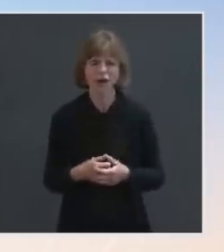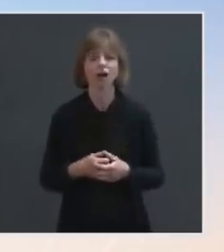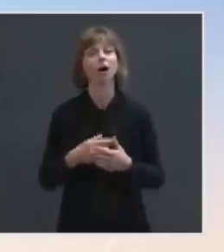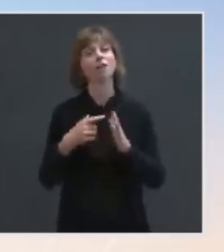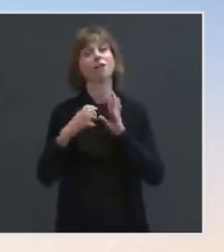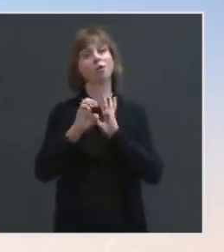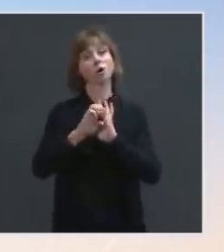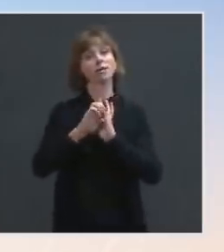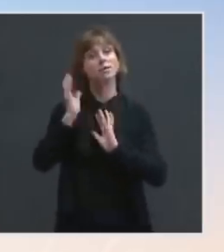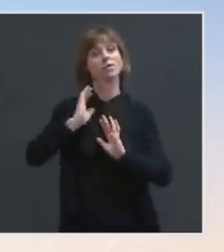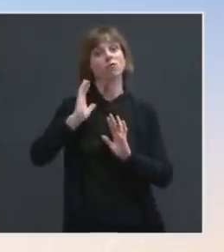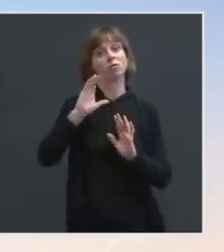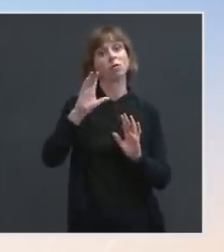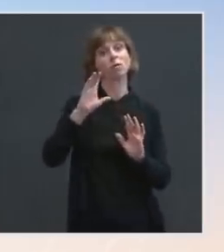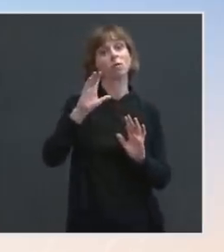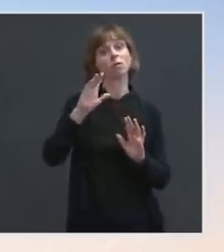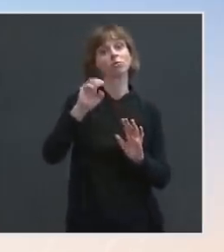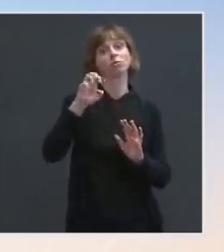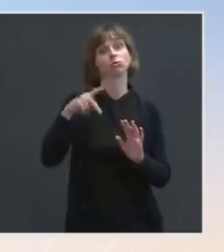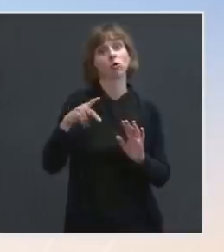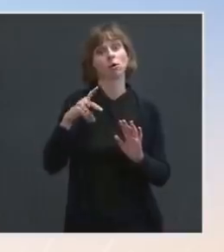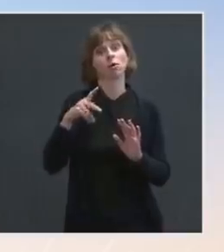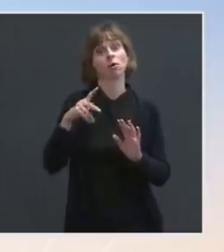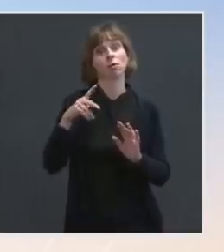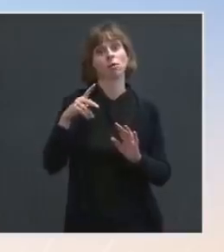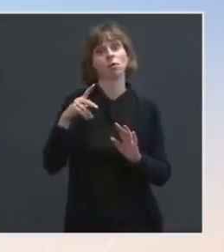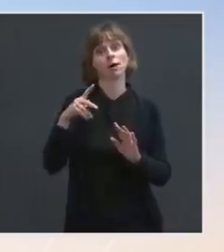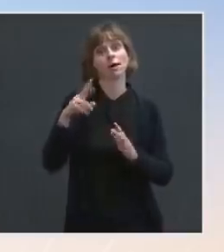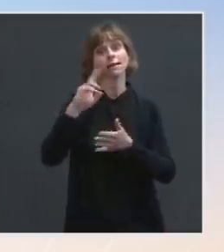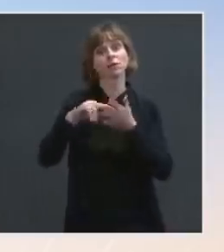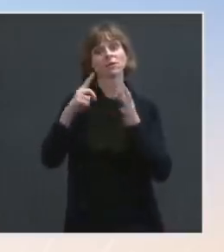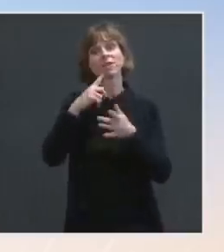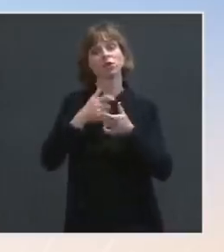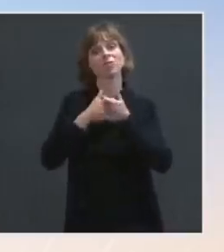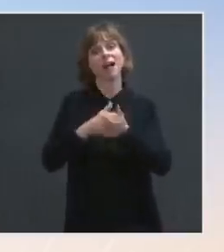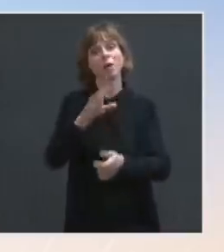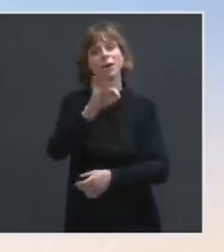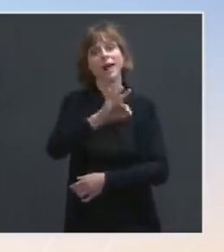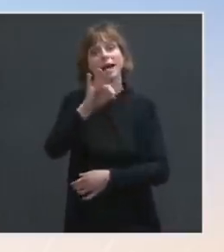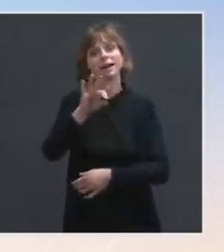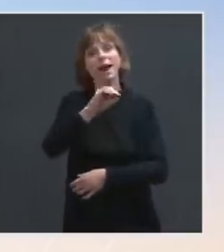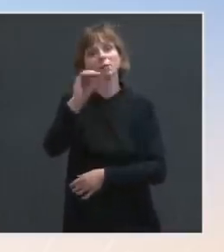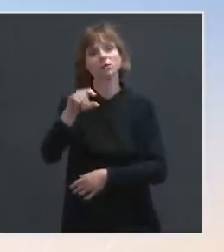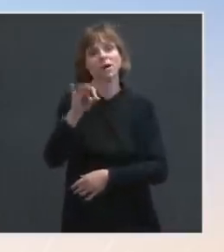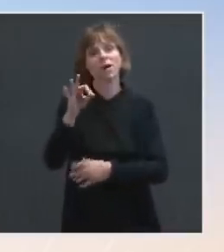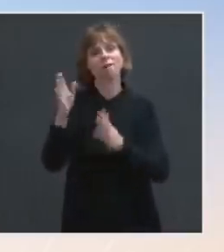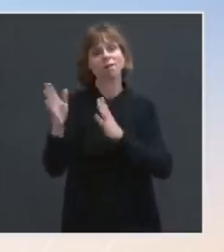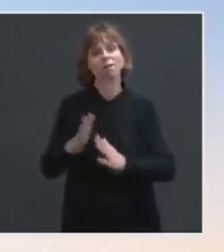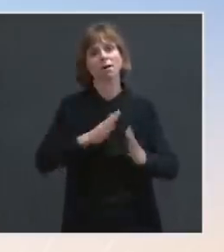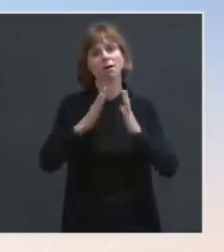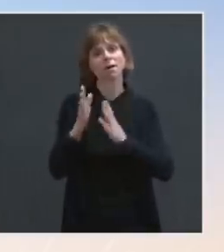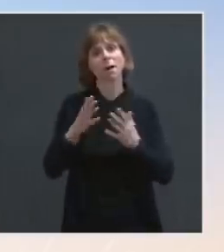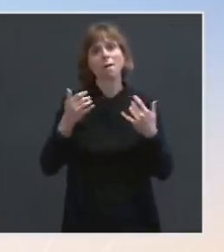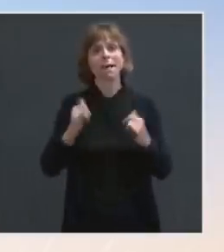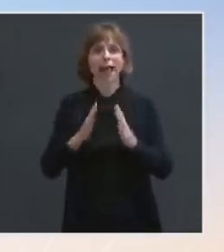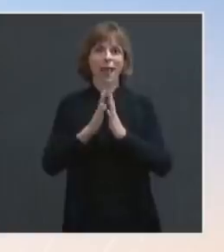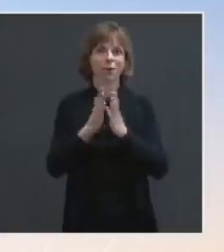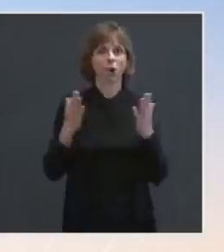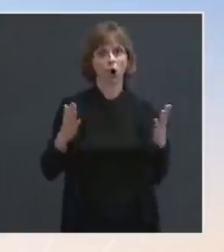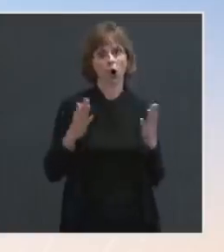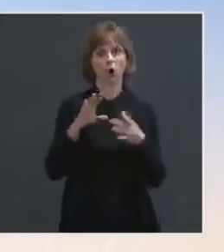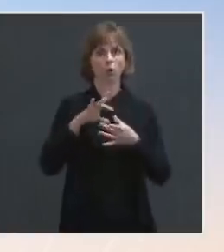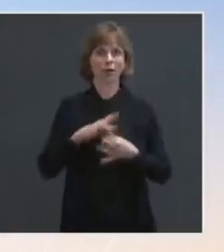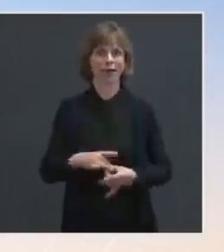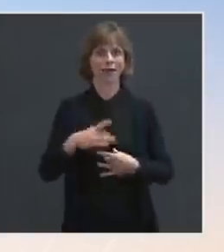Trump HHS Assistant Secretary Admiral Brett Giroir has said that you're following 99% of the playbook they created on vaccines. He has